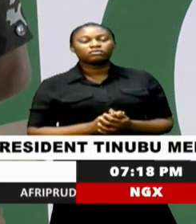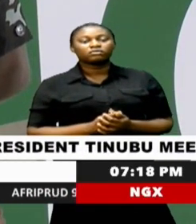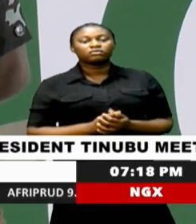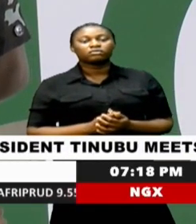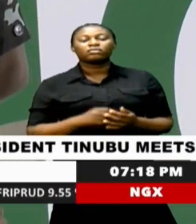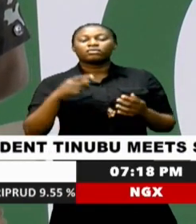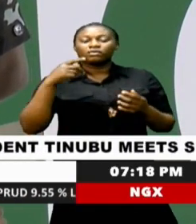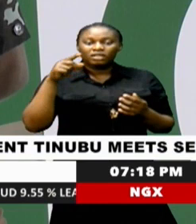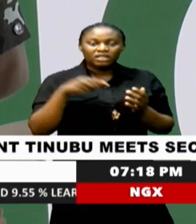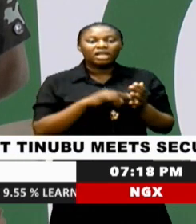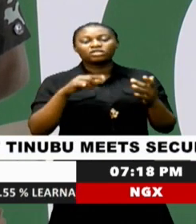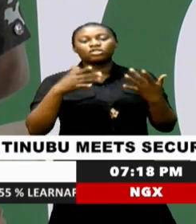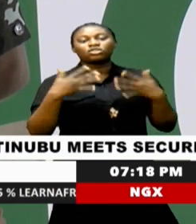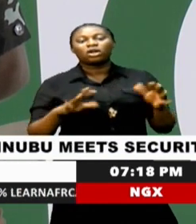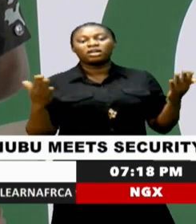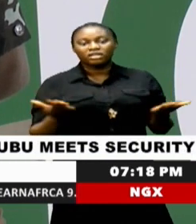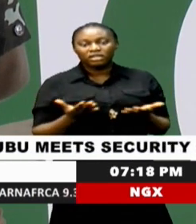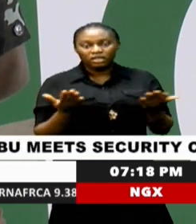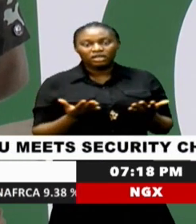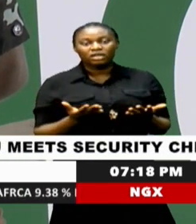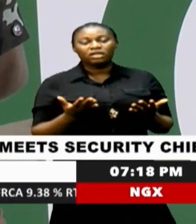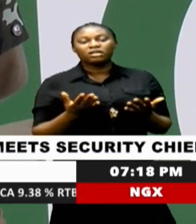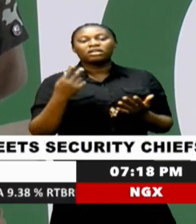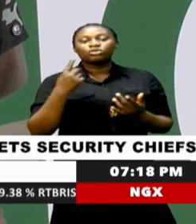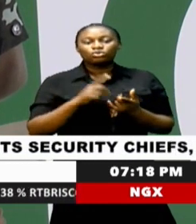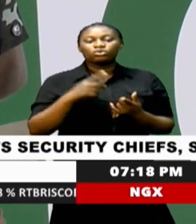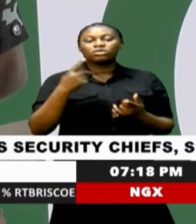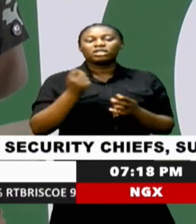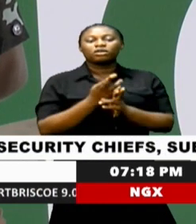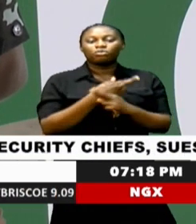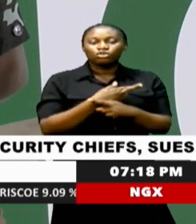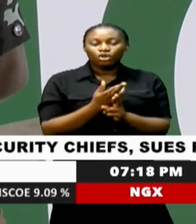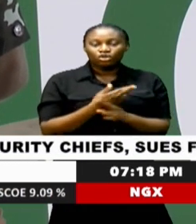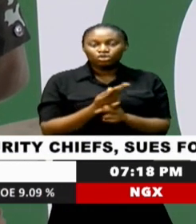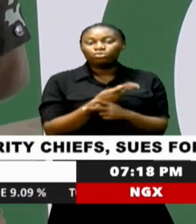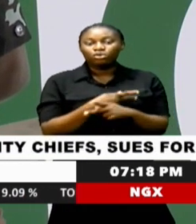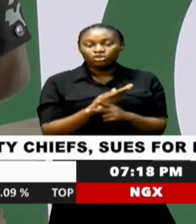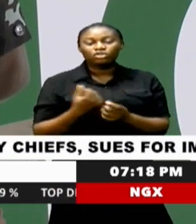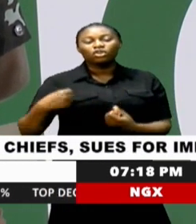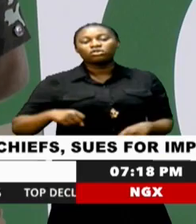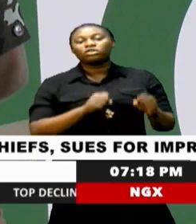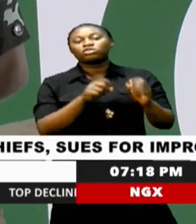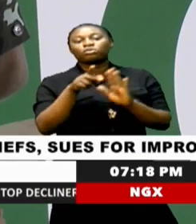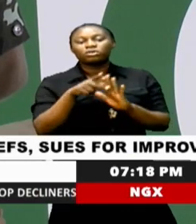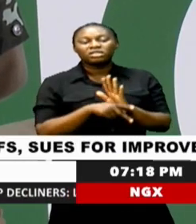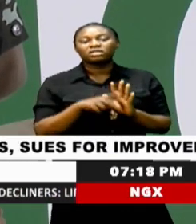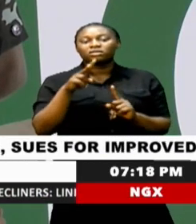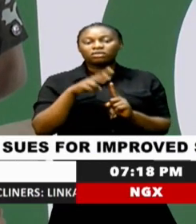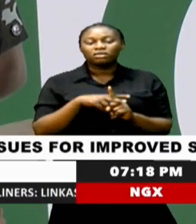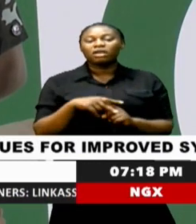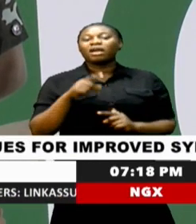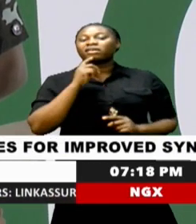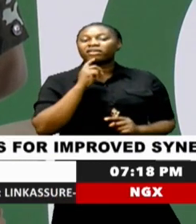already here. They are knowledge production, strategic policy implementation,